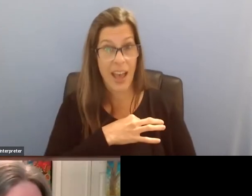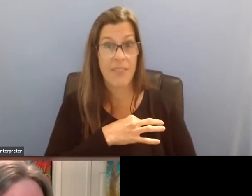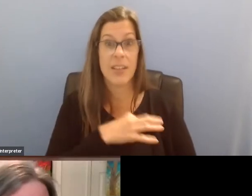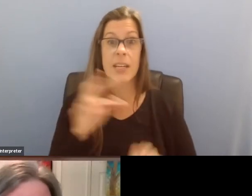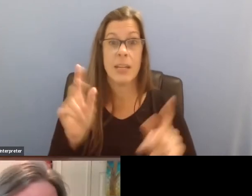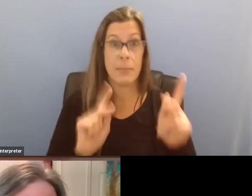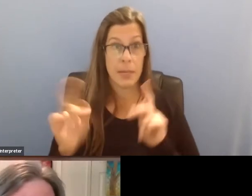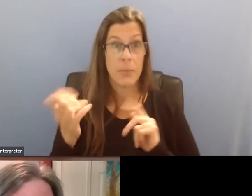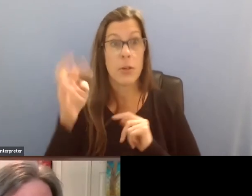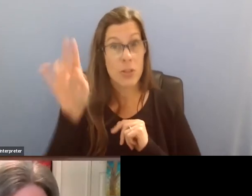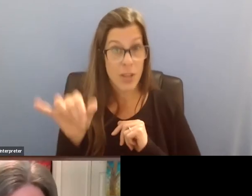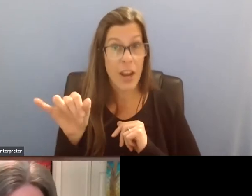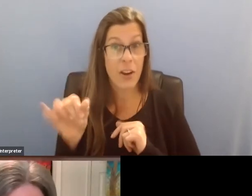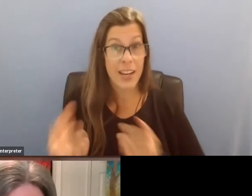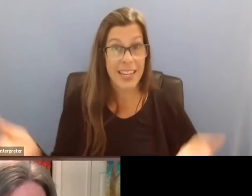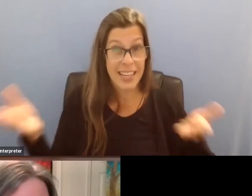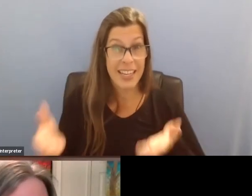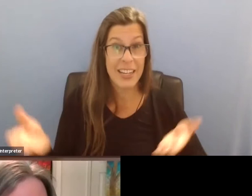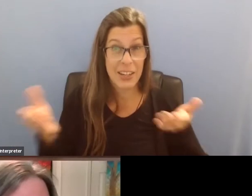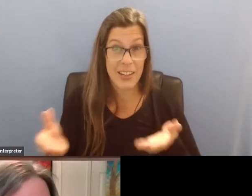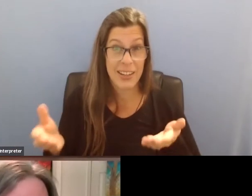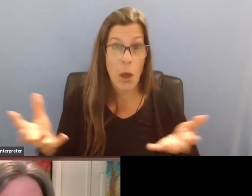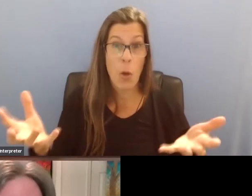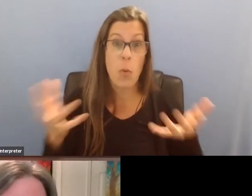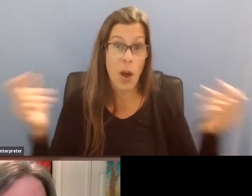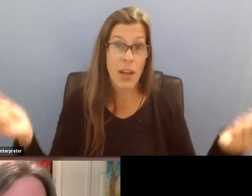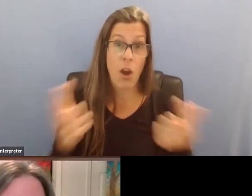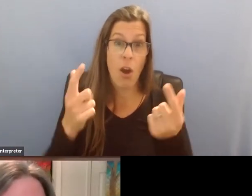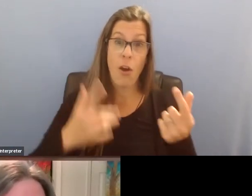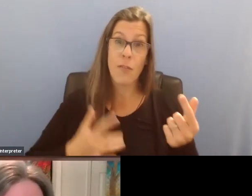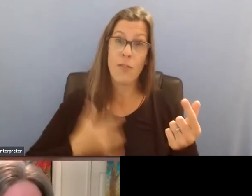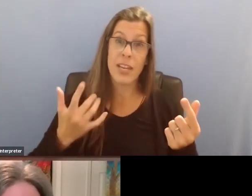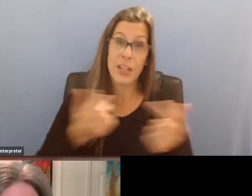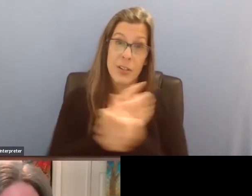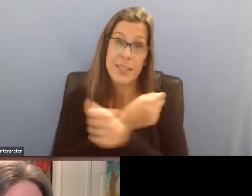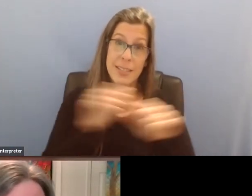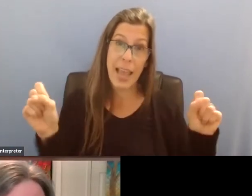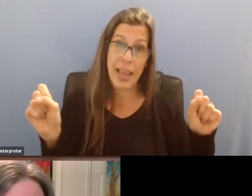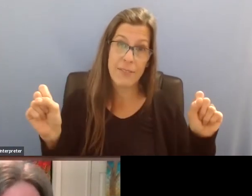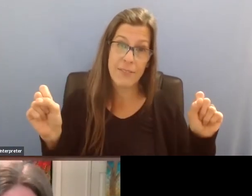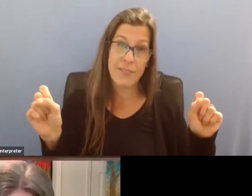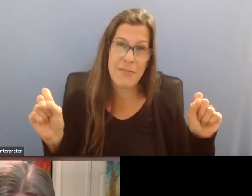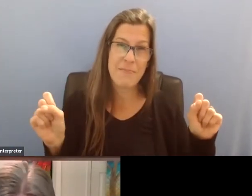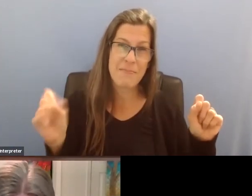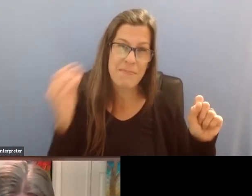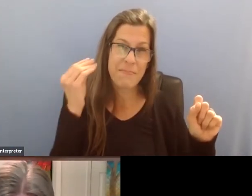Jerry, who's here tonight. And so we just want to make sure that everyone feels welcome and safe in this environment.